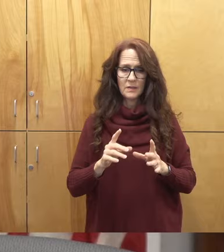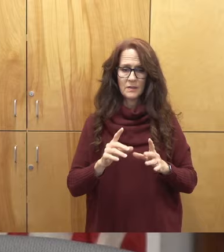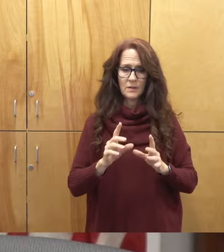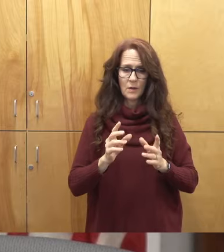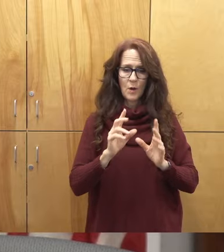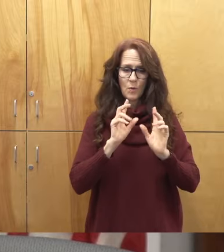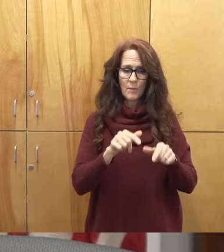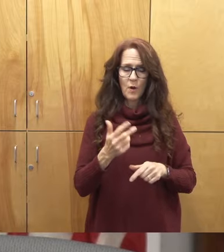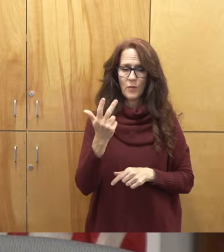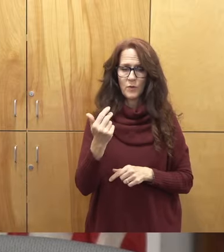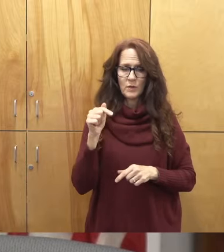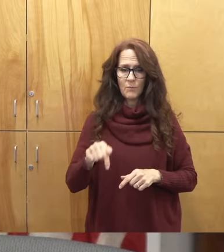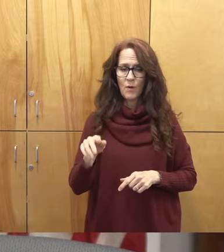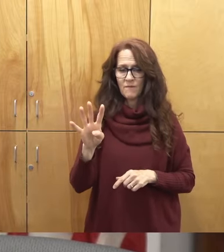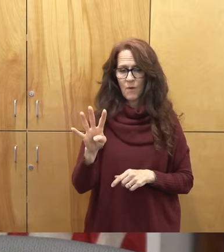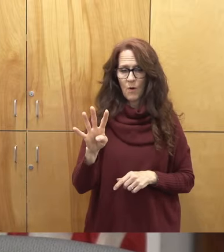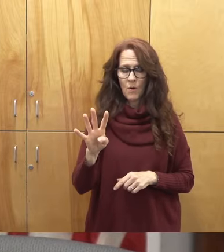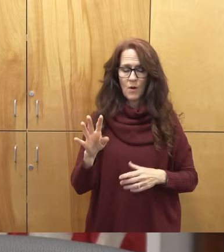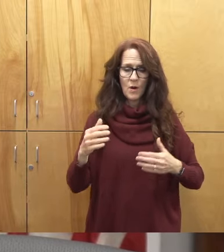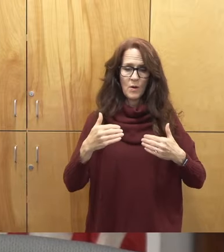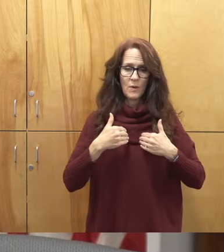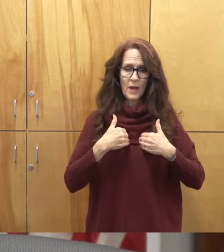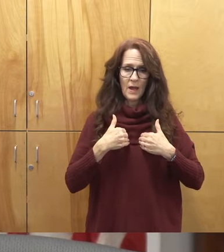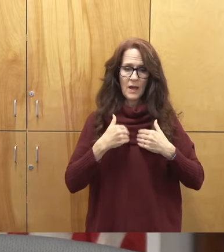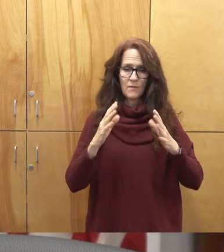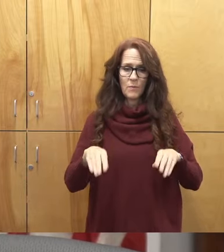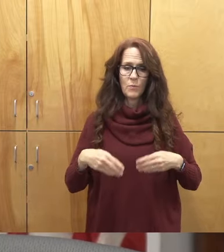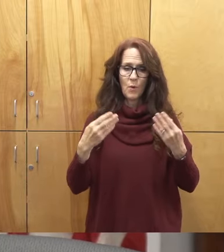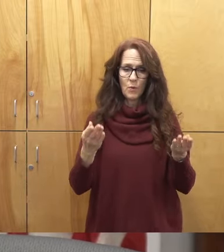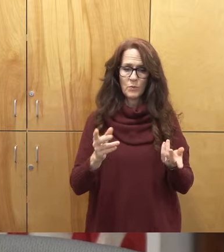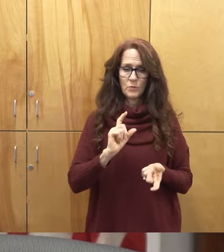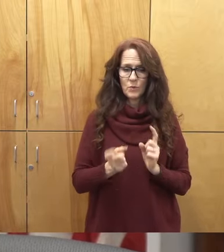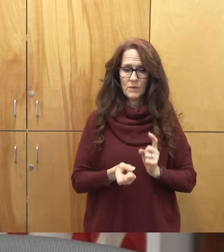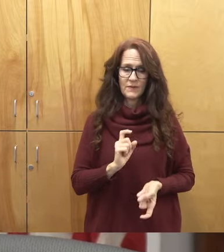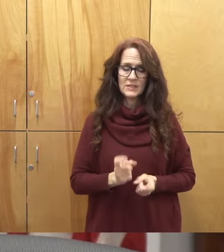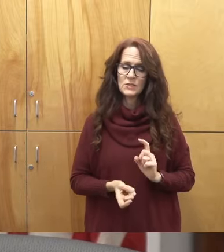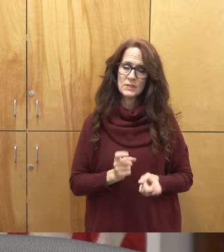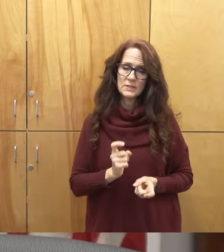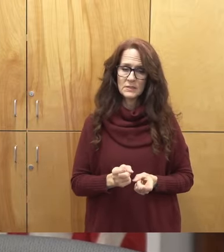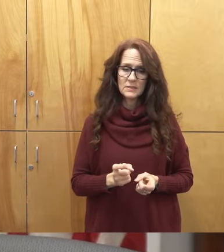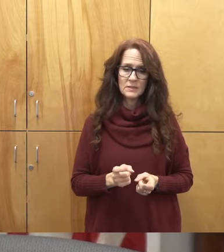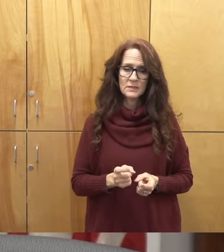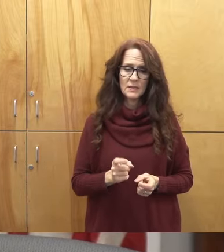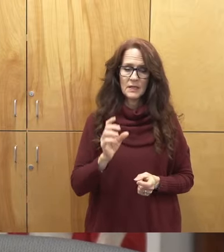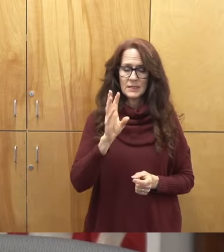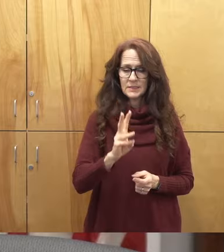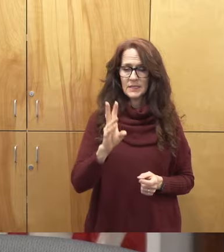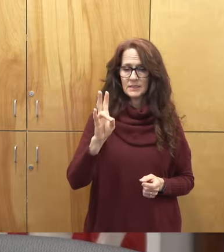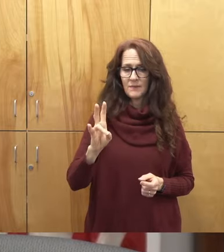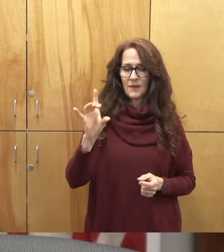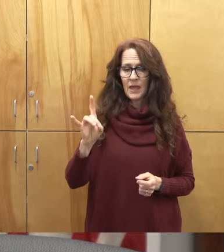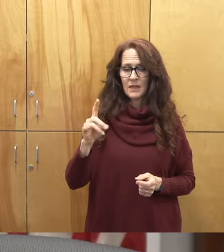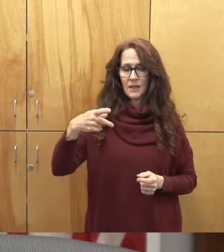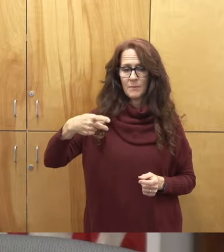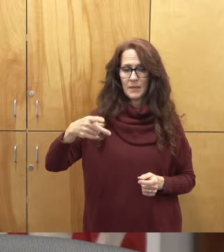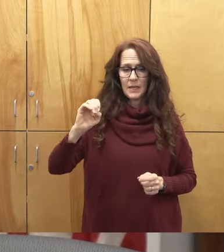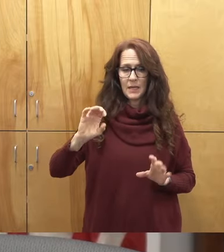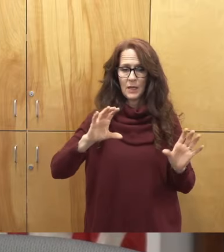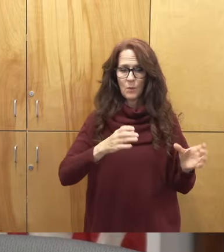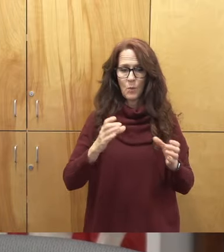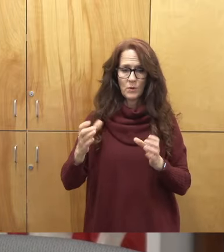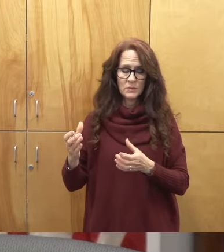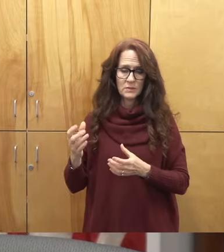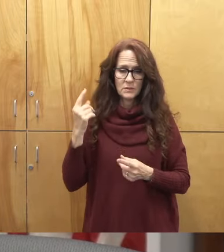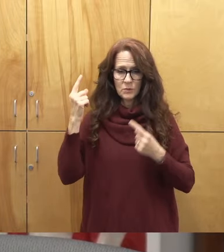13.4. So we have proposed revisions to our 6th, 7th, and 8th grade PE courses.